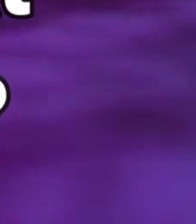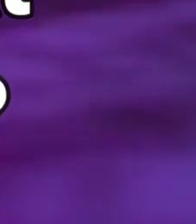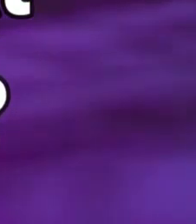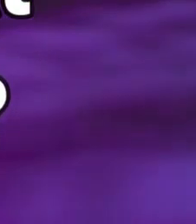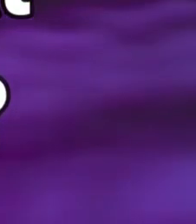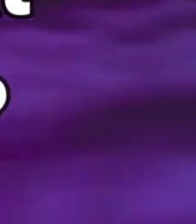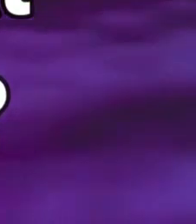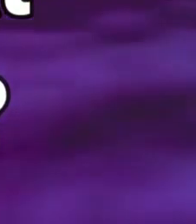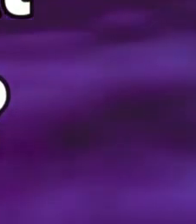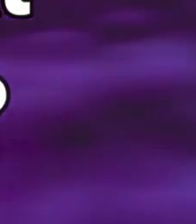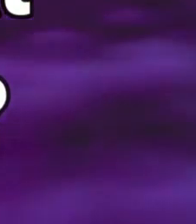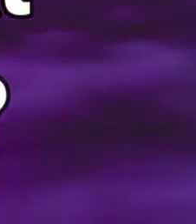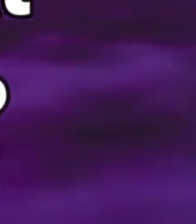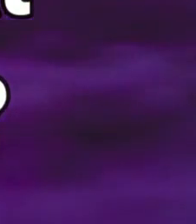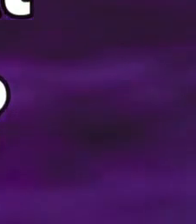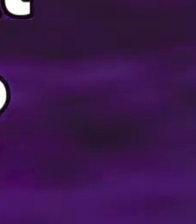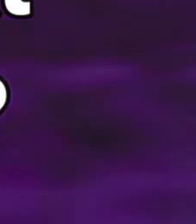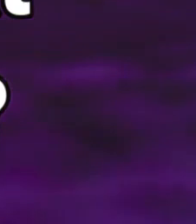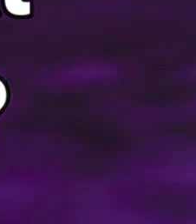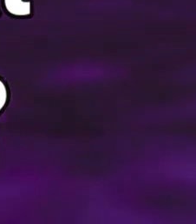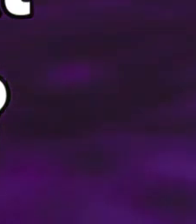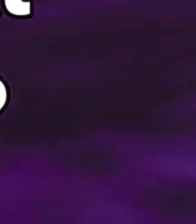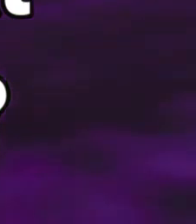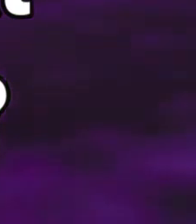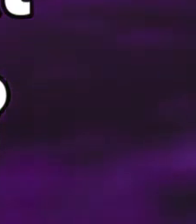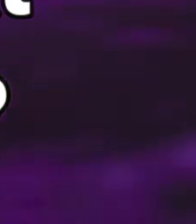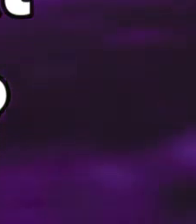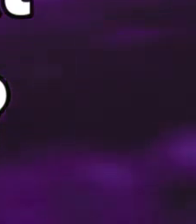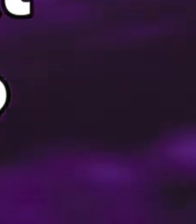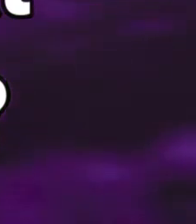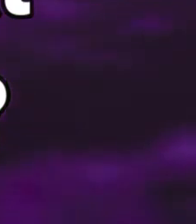Who will be the next to